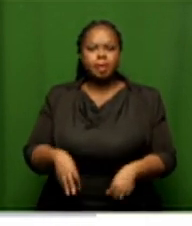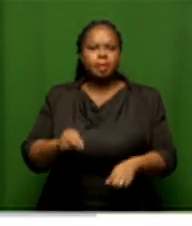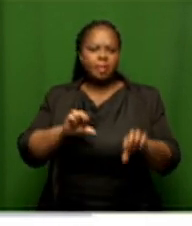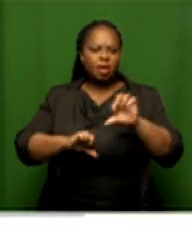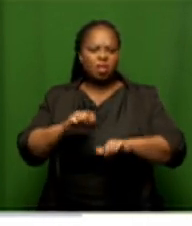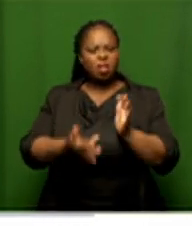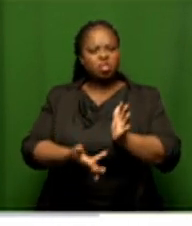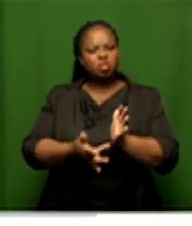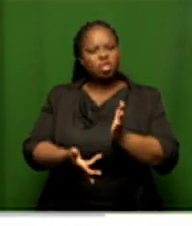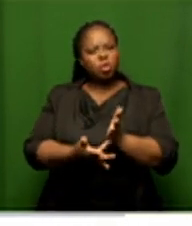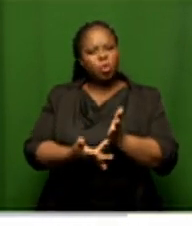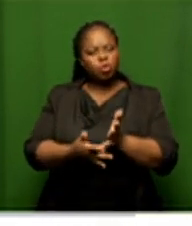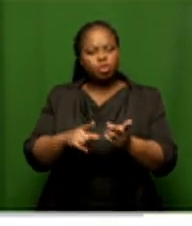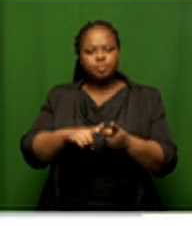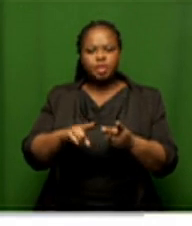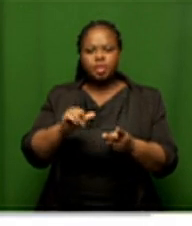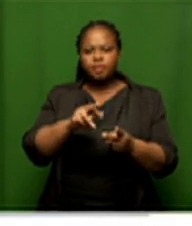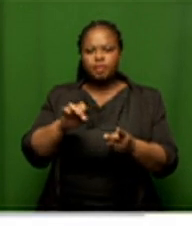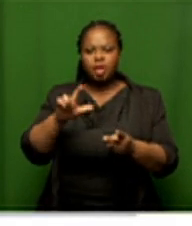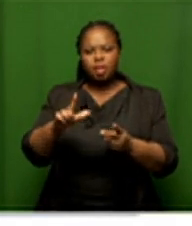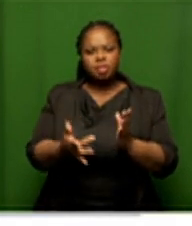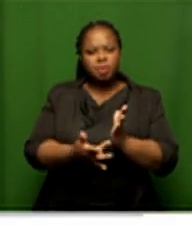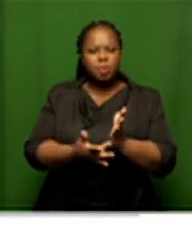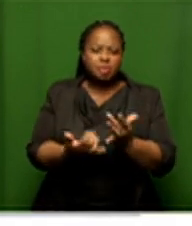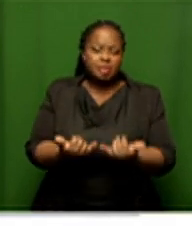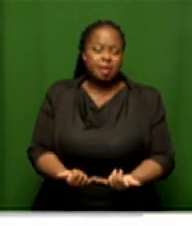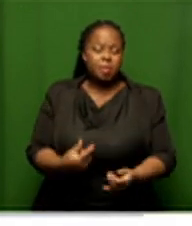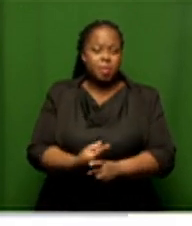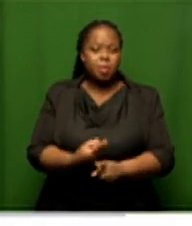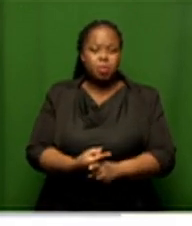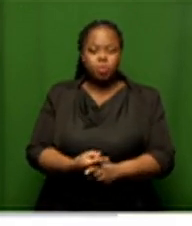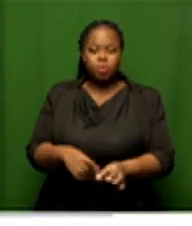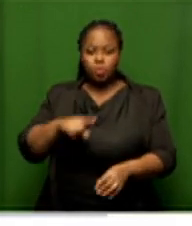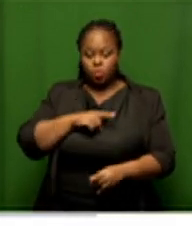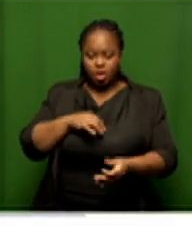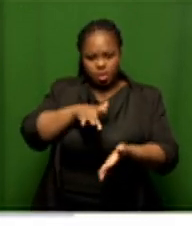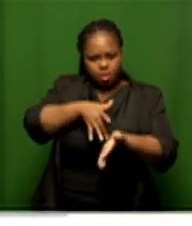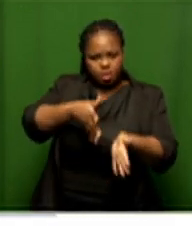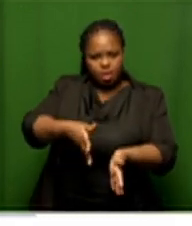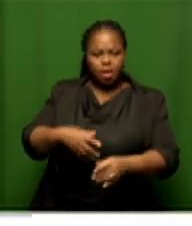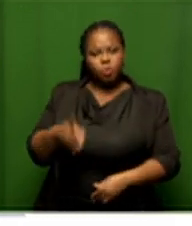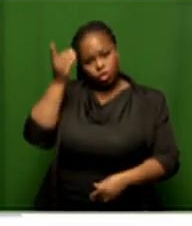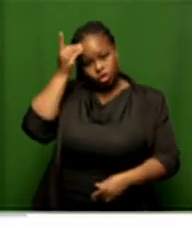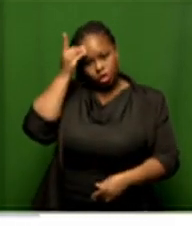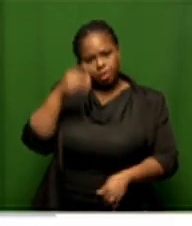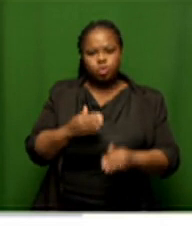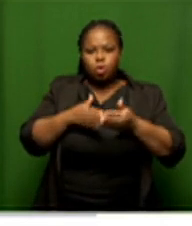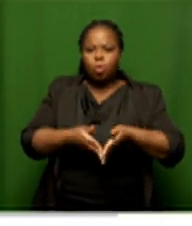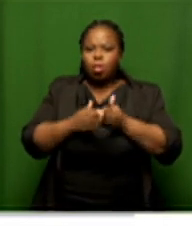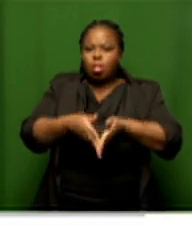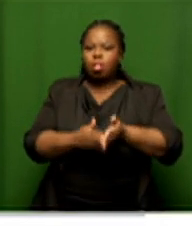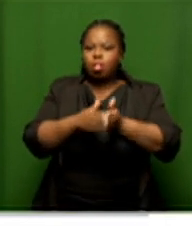technology, civil technology. We are in the midst of Durban. Maritime studies, is a